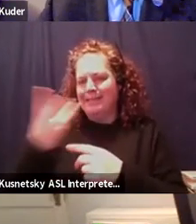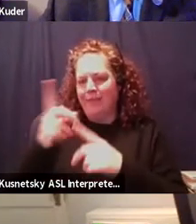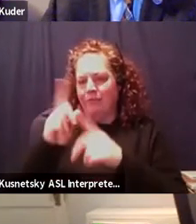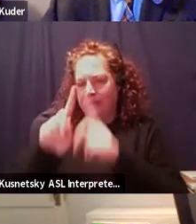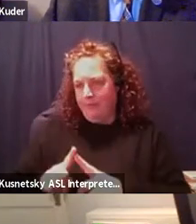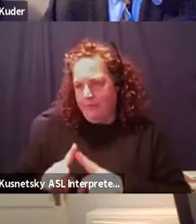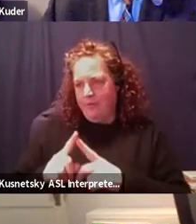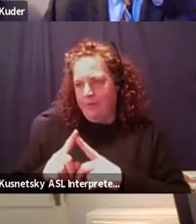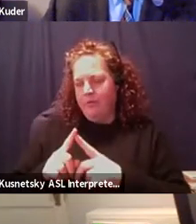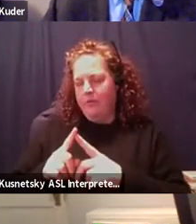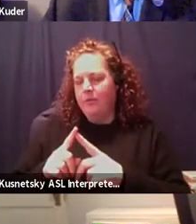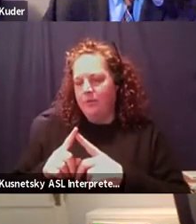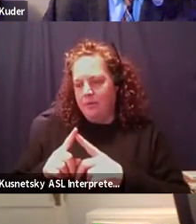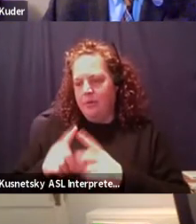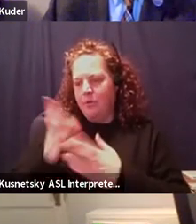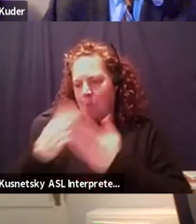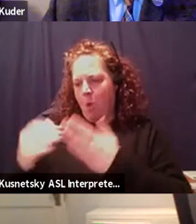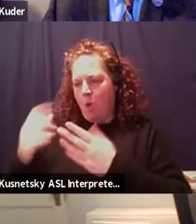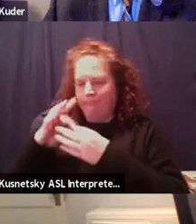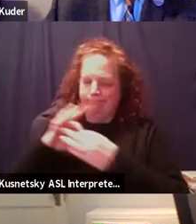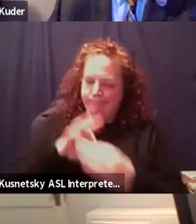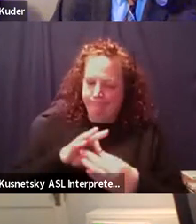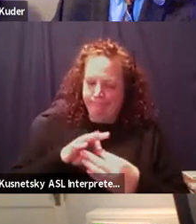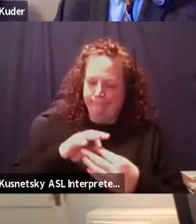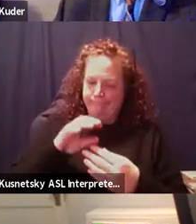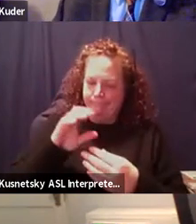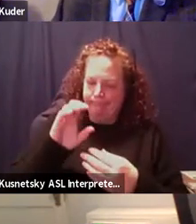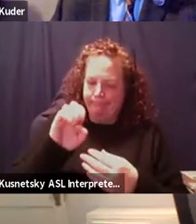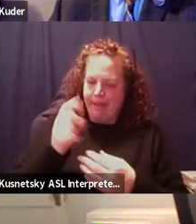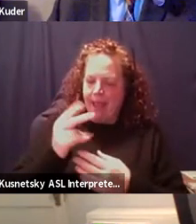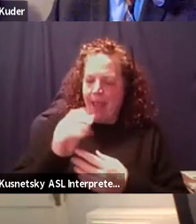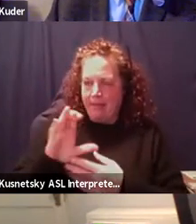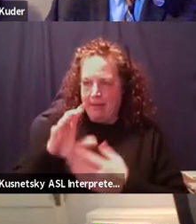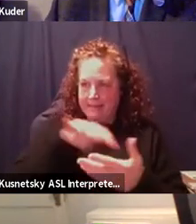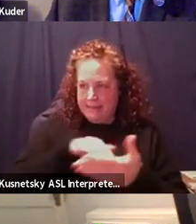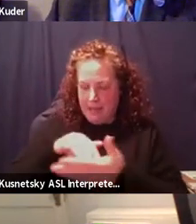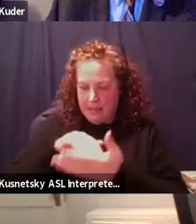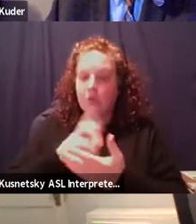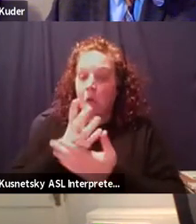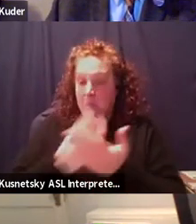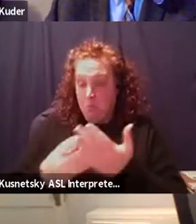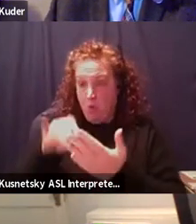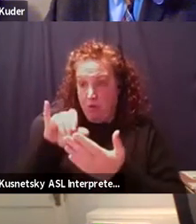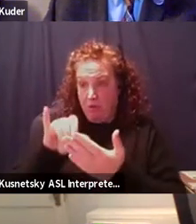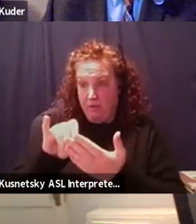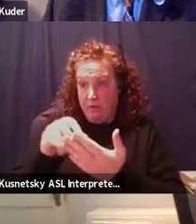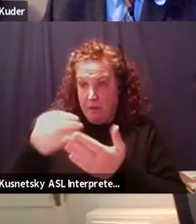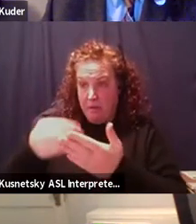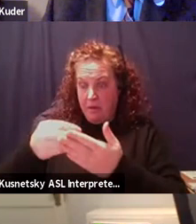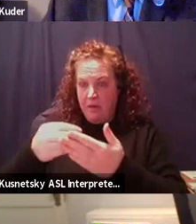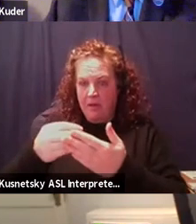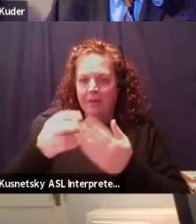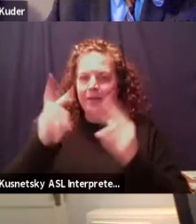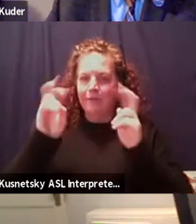from the funding around ethnic studies. Part of it is included in the sort of bucket